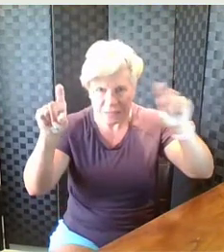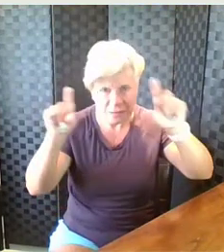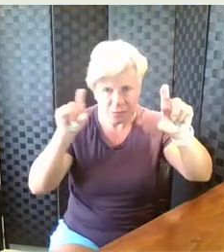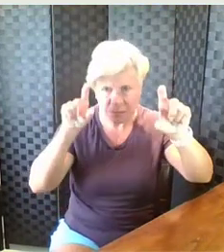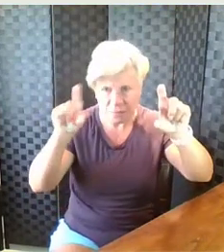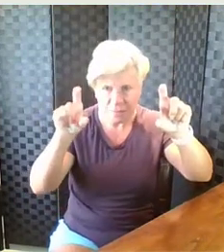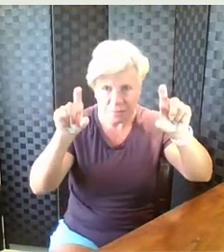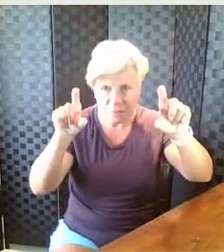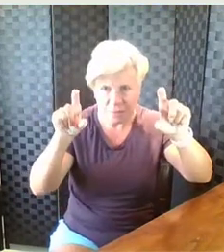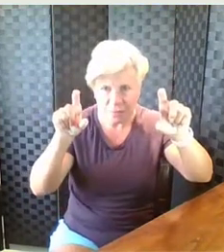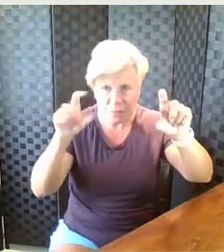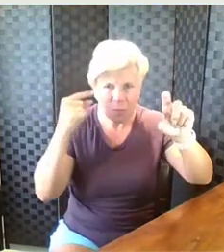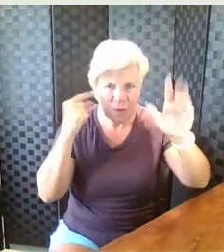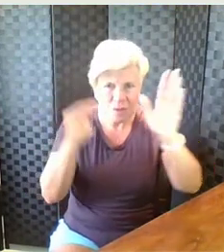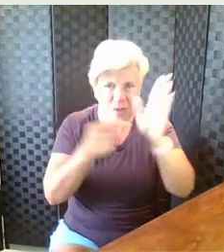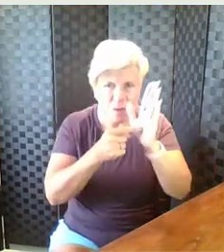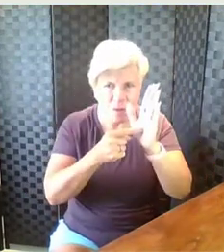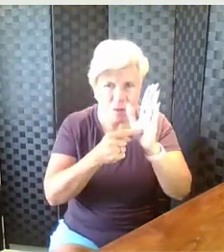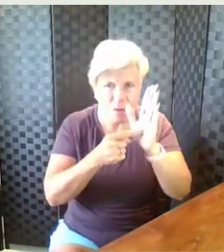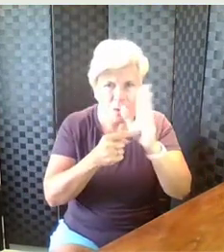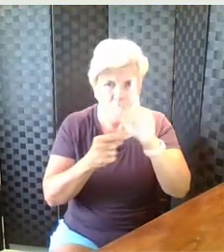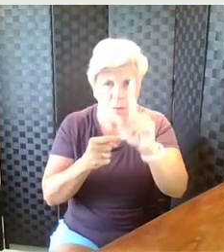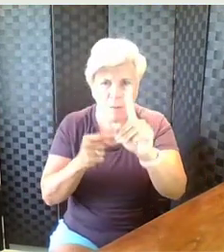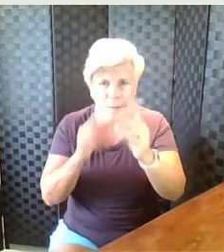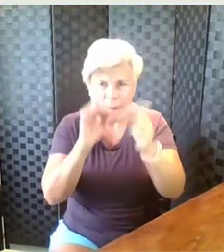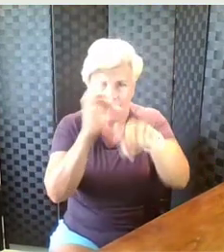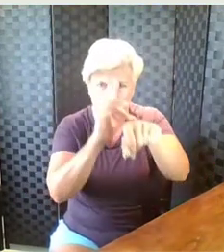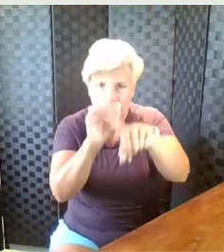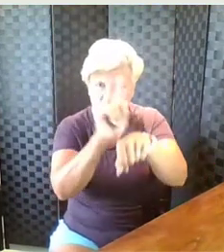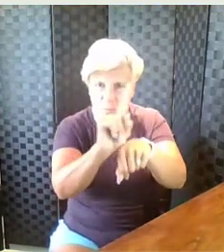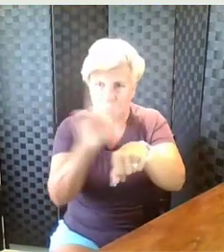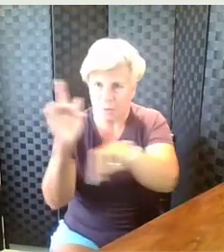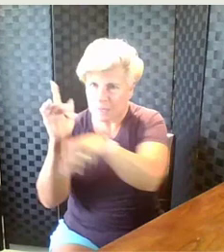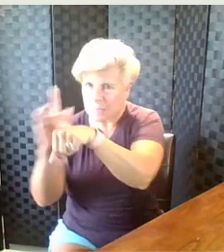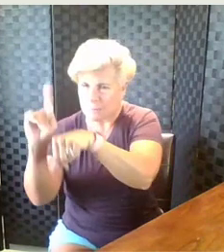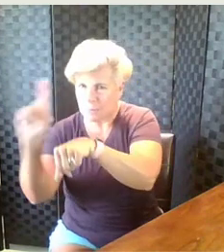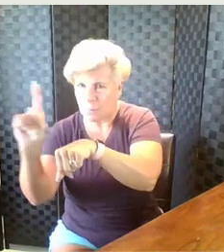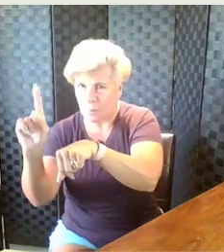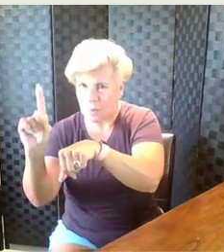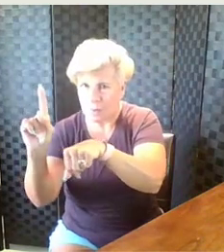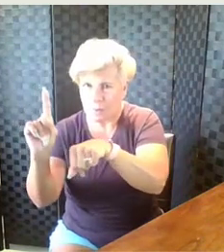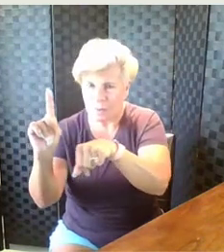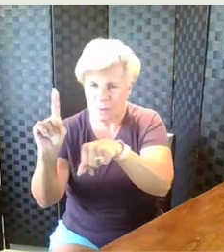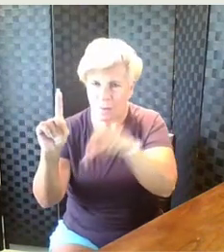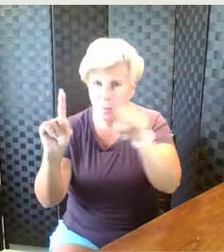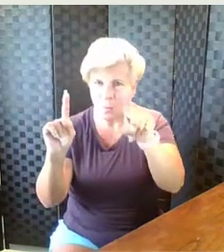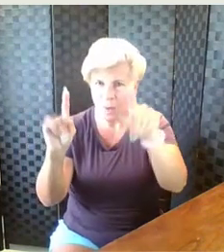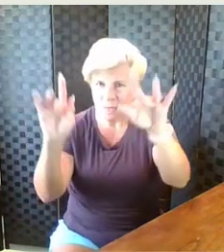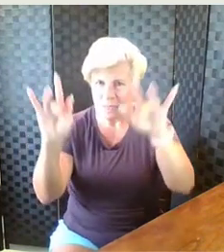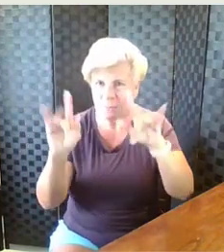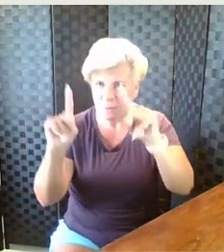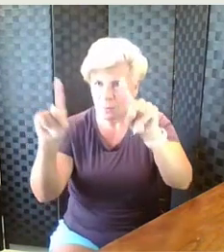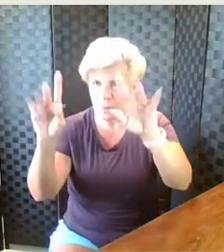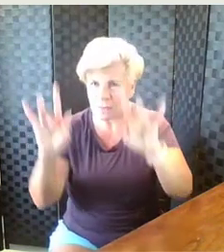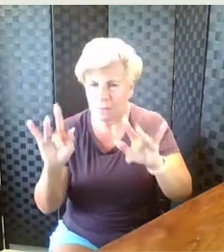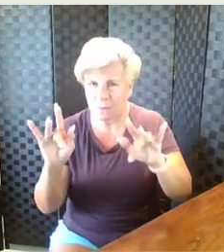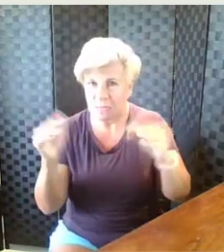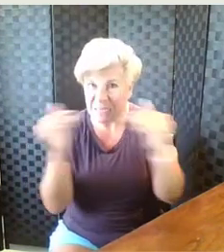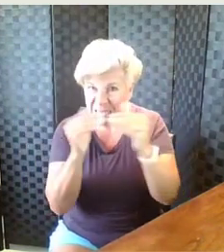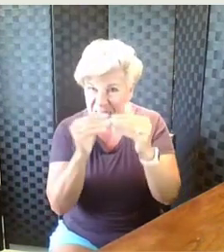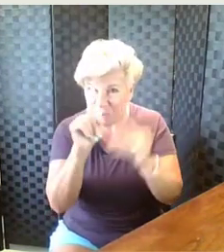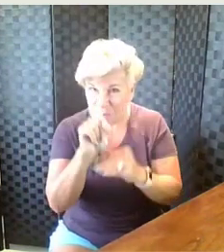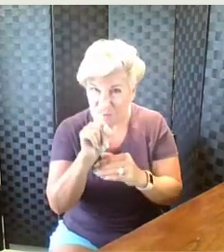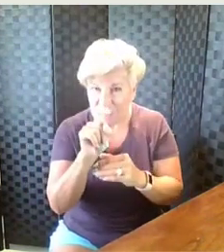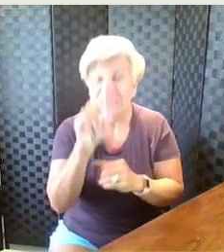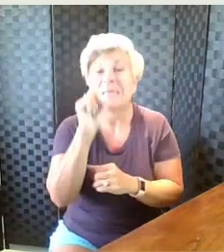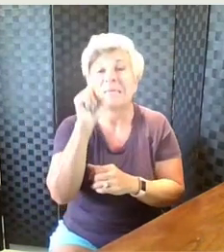frames? Yeah, they're missing 1 dot in each of the boxes. So are the 2 groups equal?